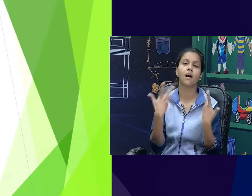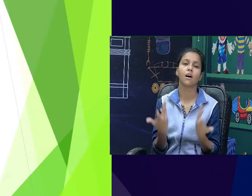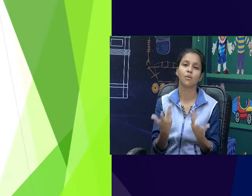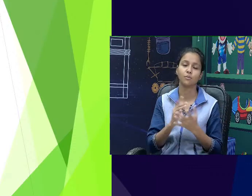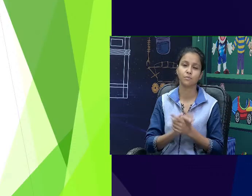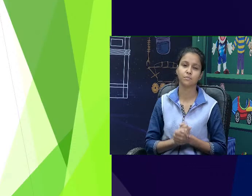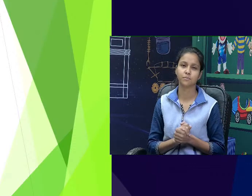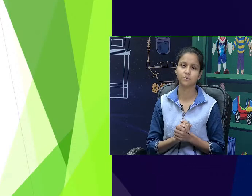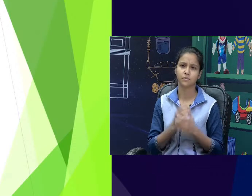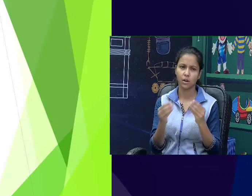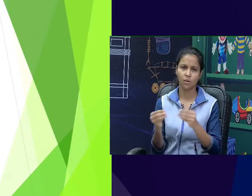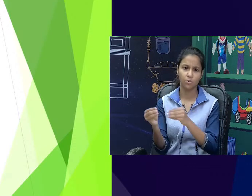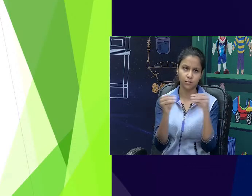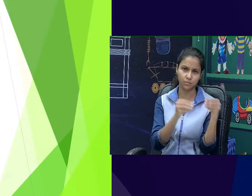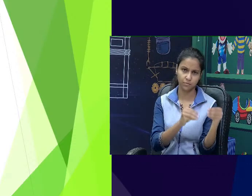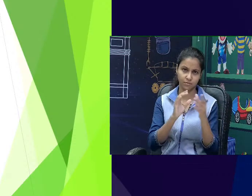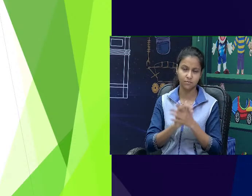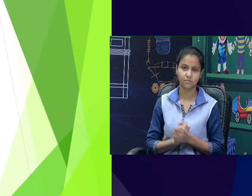Now moving on,